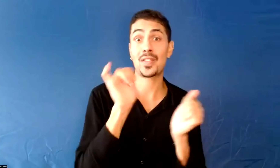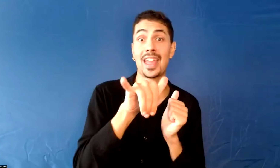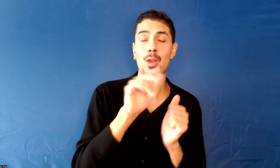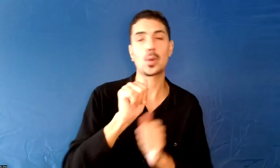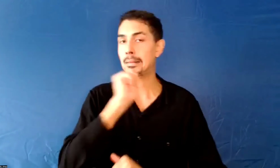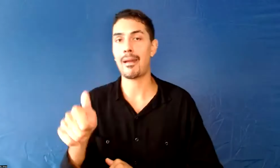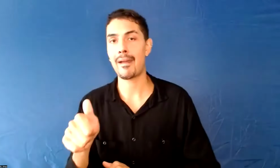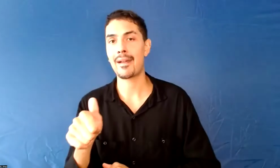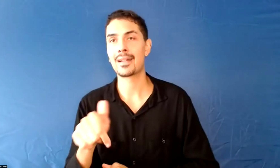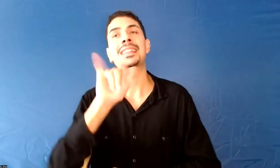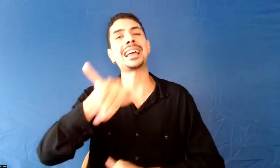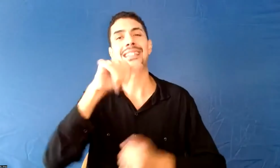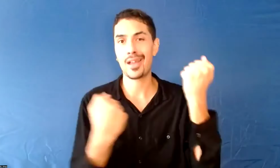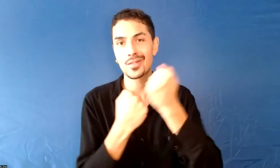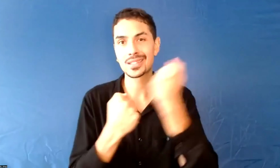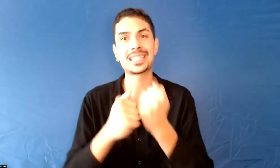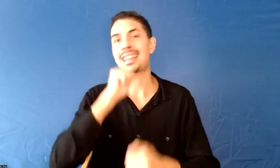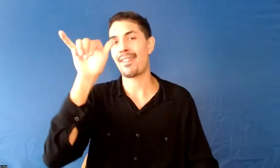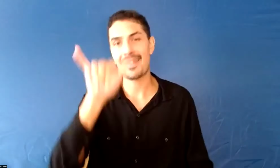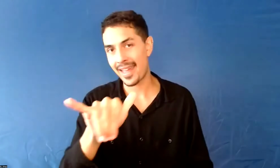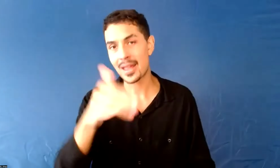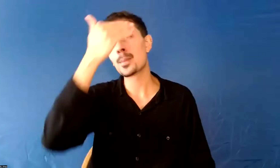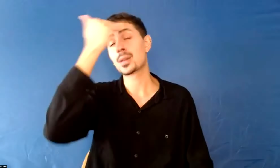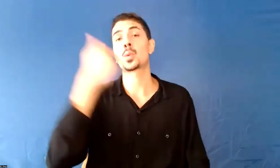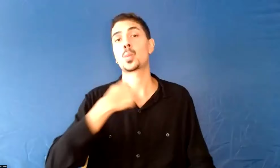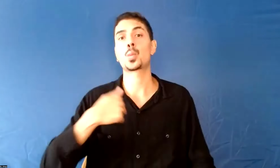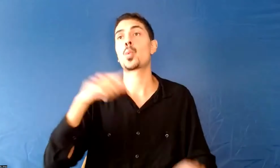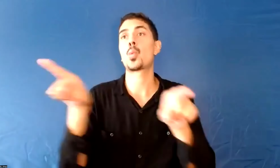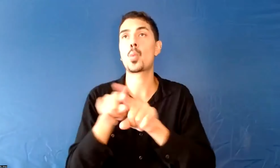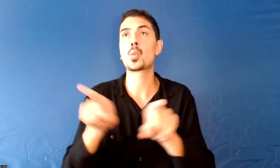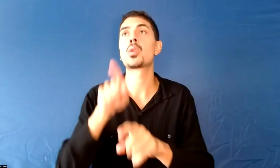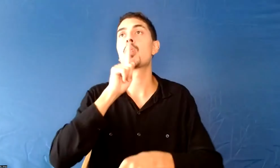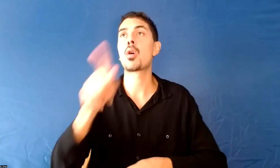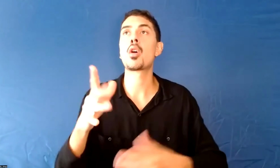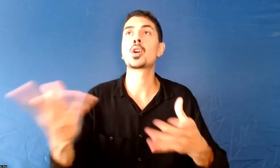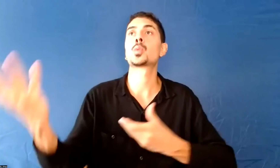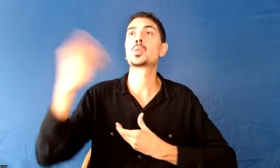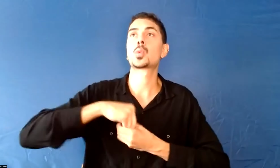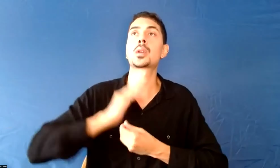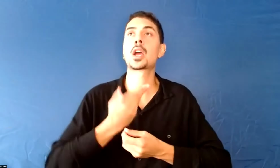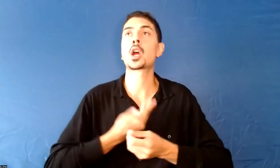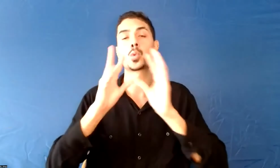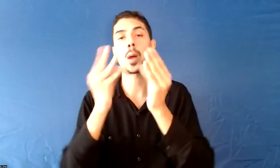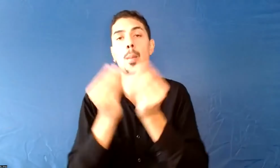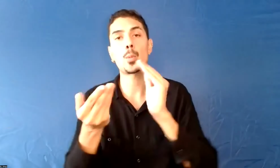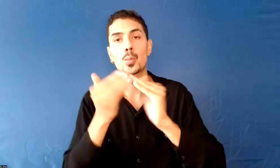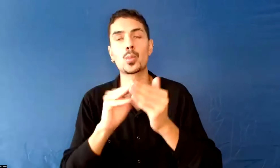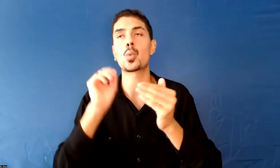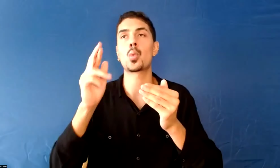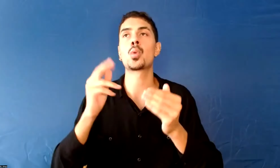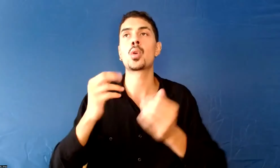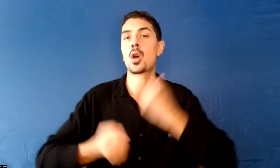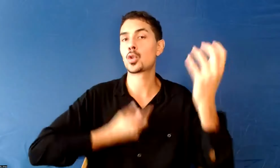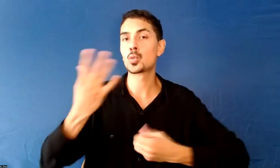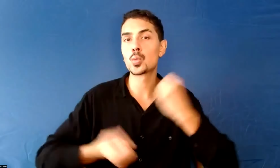it's not, that's advocacy, isn't that? Because we also are restoring our tribal communities. We're undoing